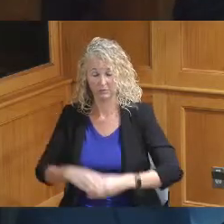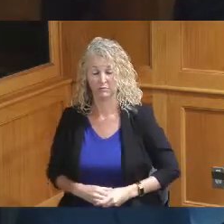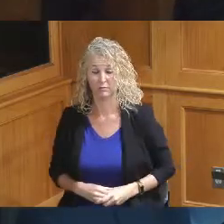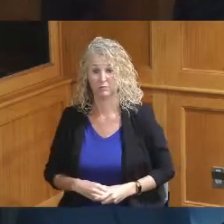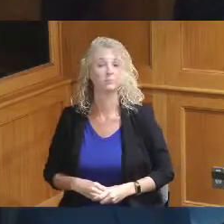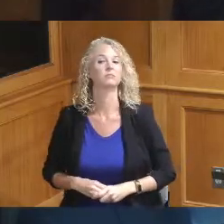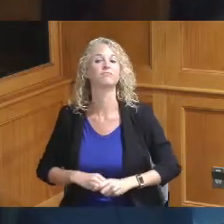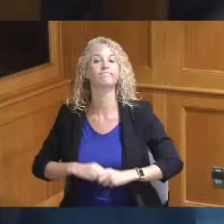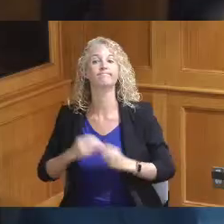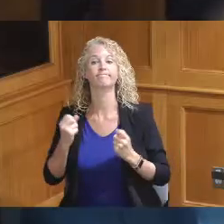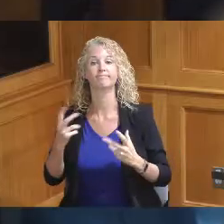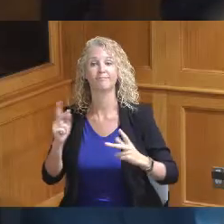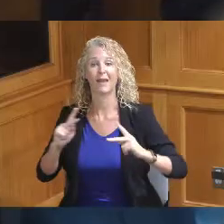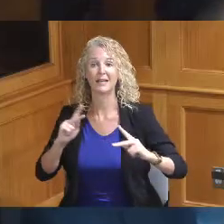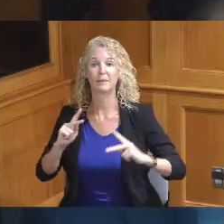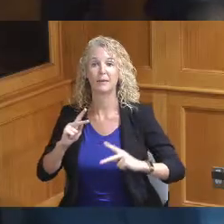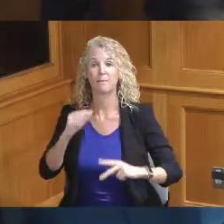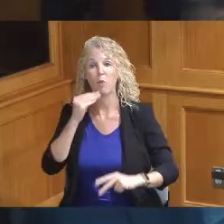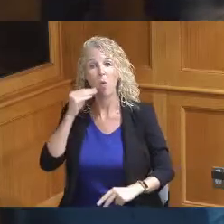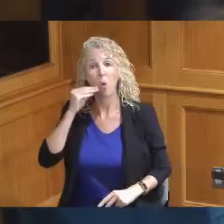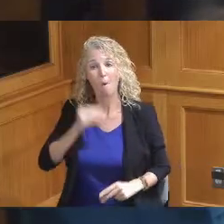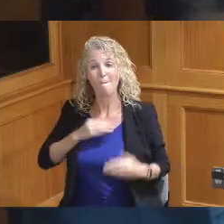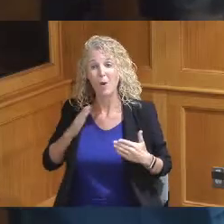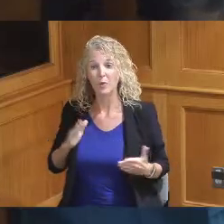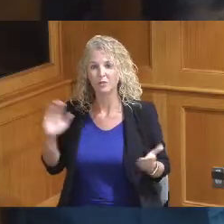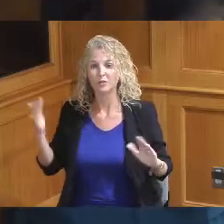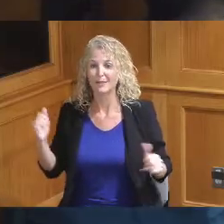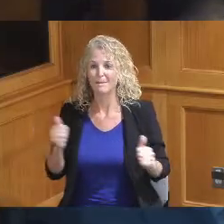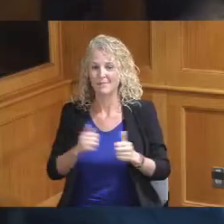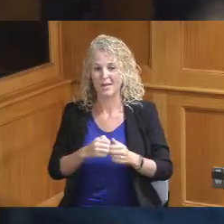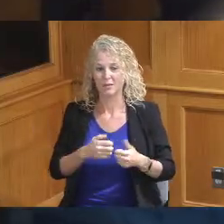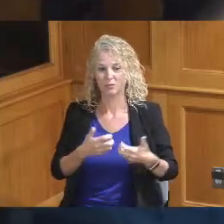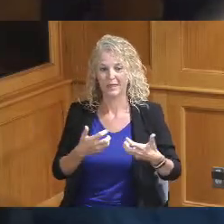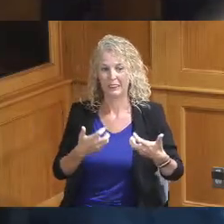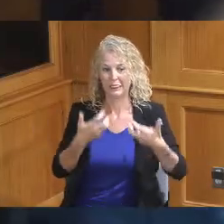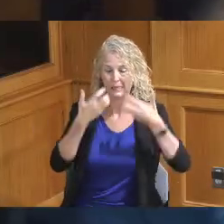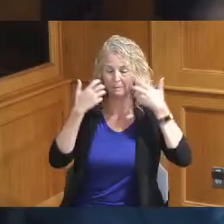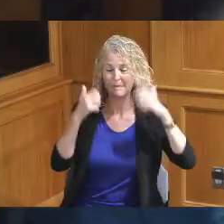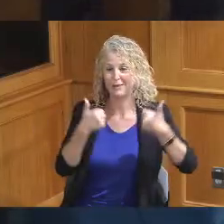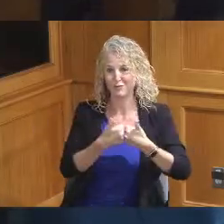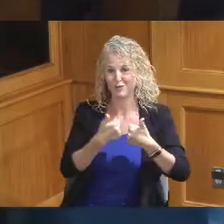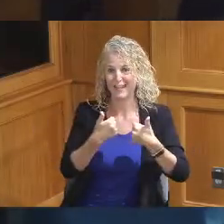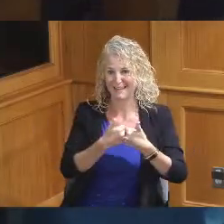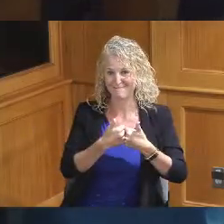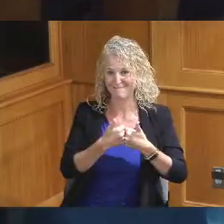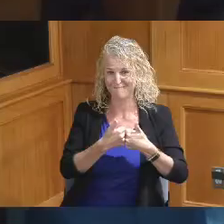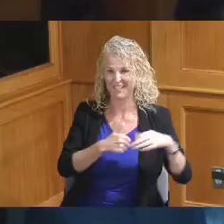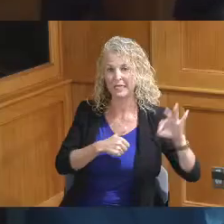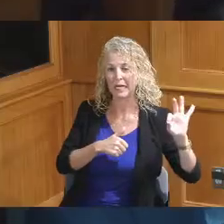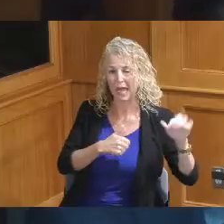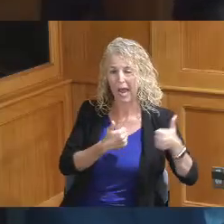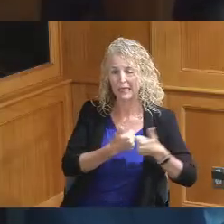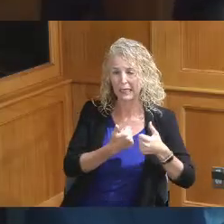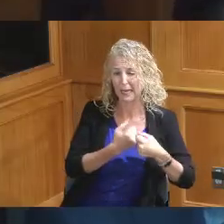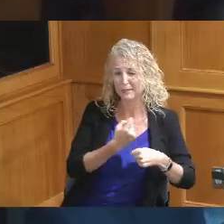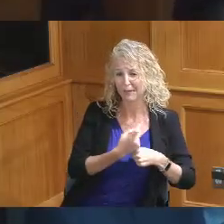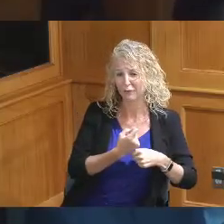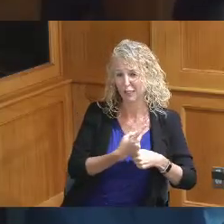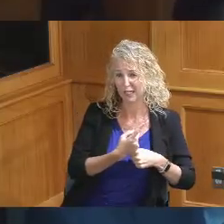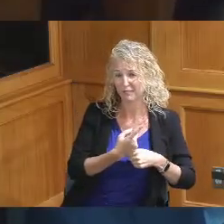And more people own homes than go to the Bengal games. The Bengals is 9 games, and we're going to guarantee